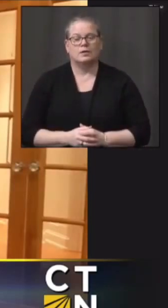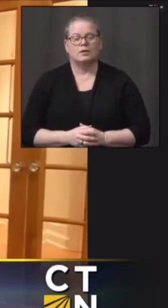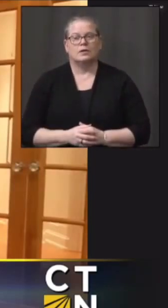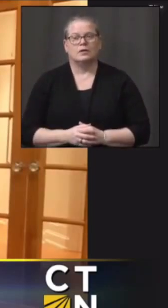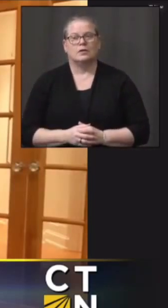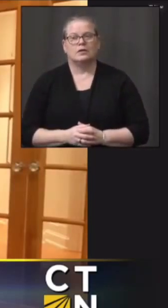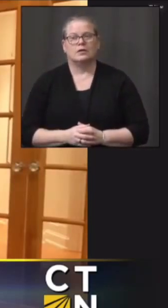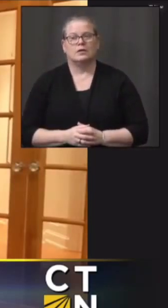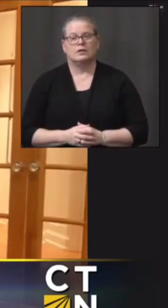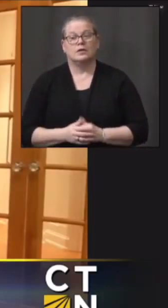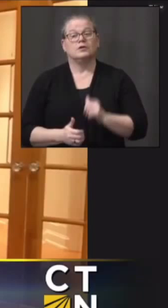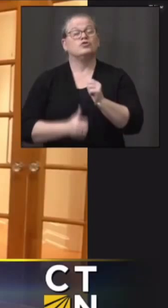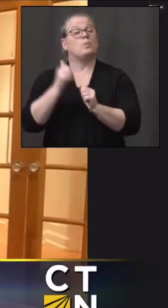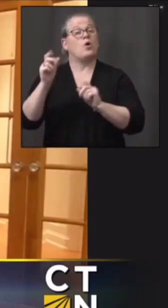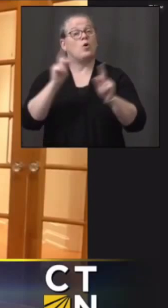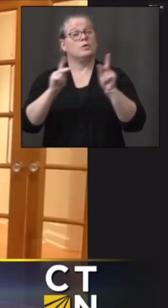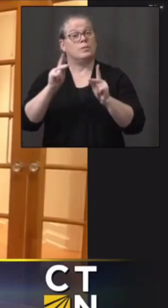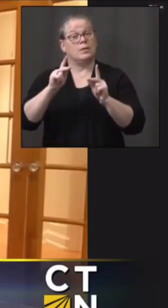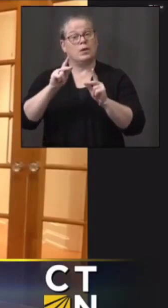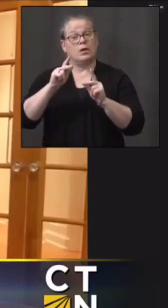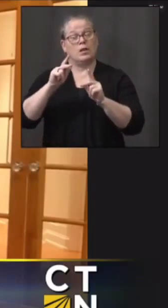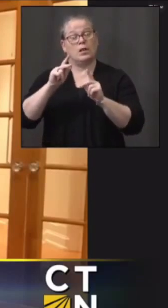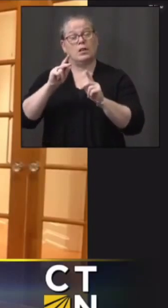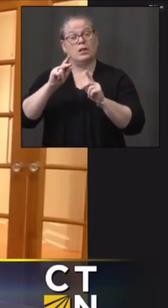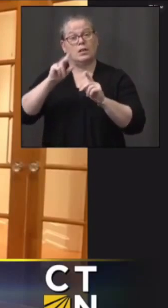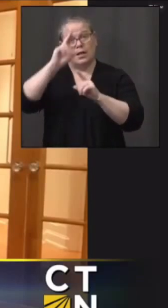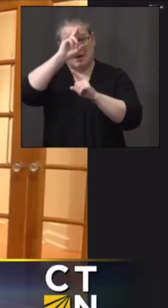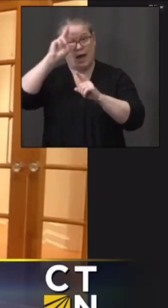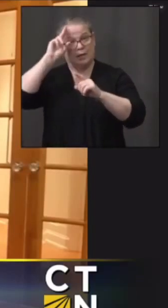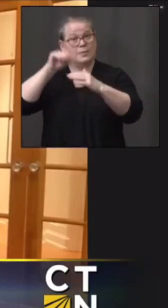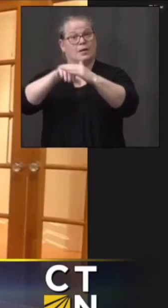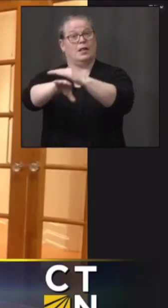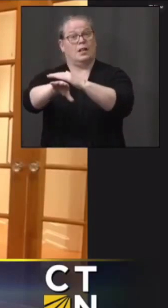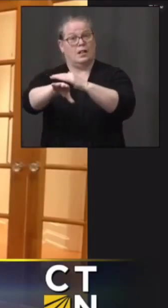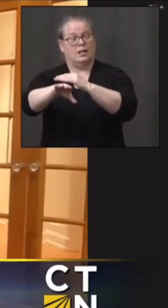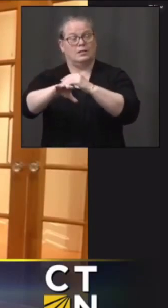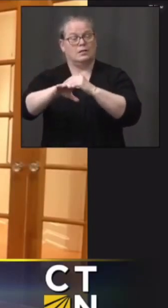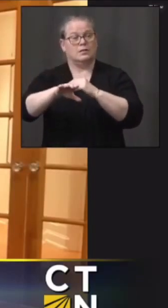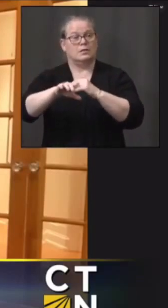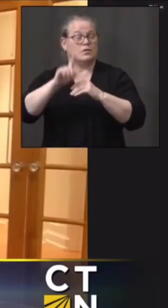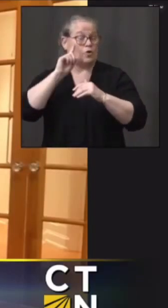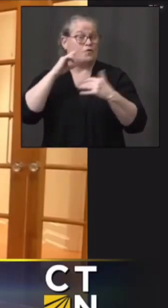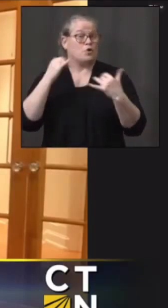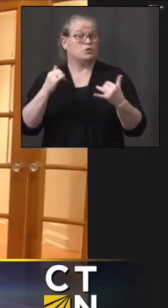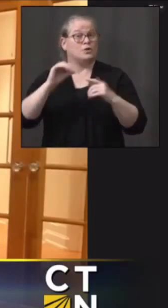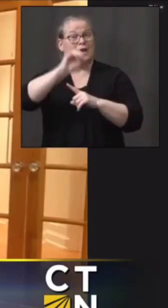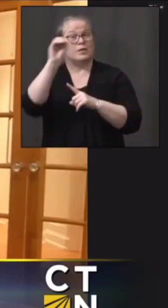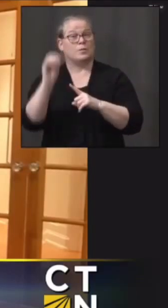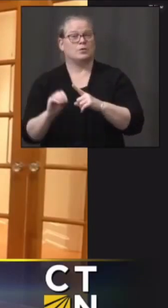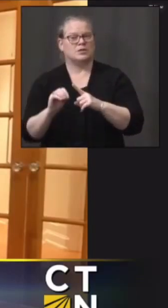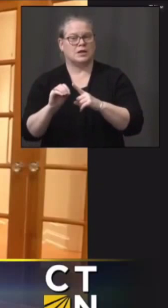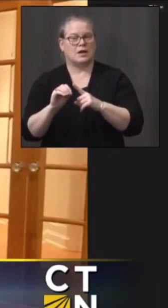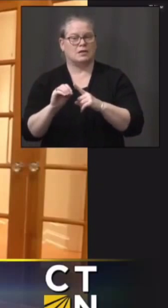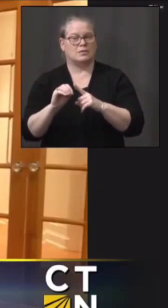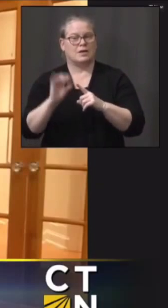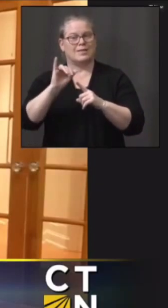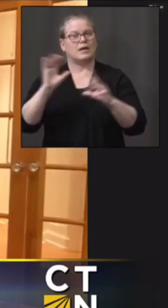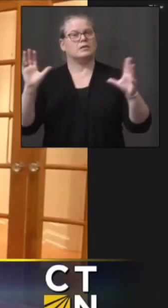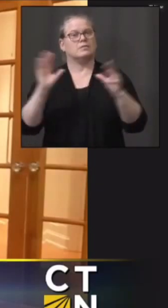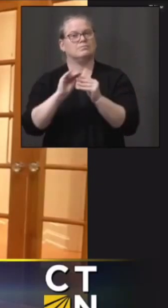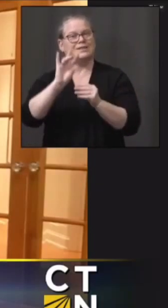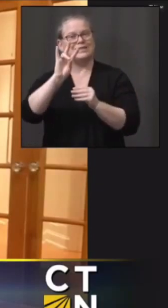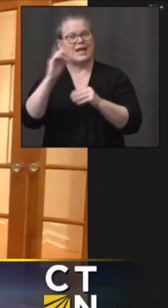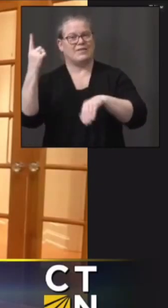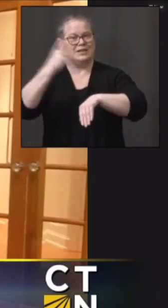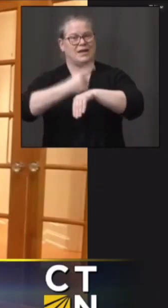are admitted do leave healthy. The percentages for today are this is again a statewide